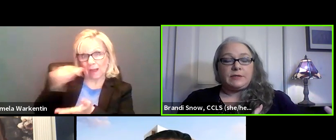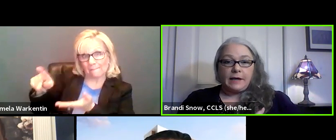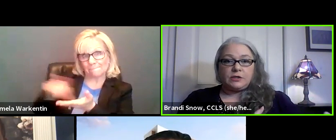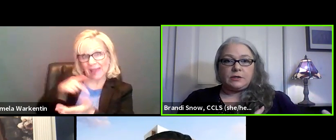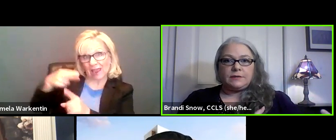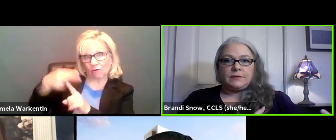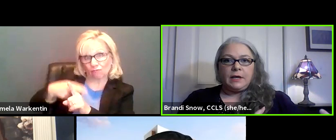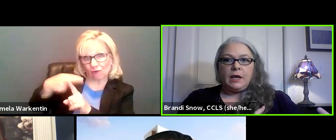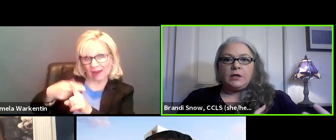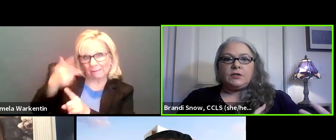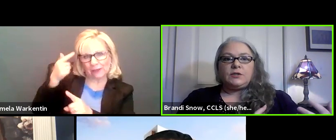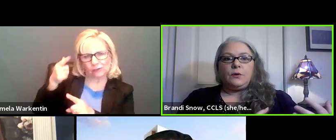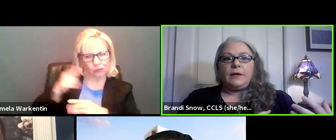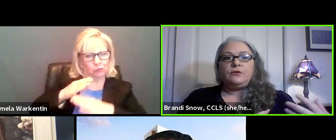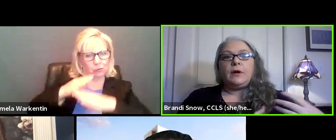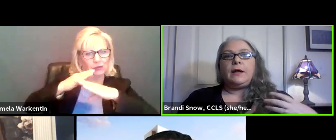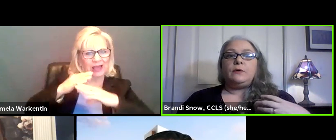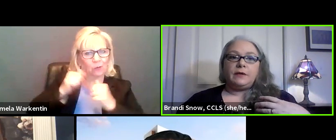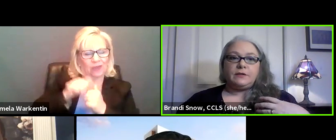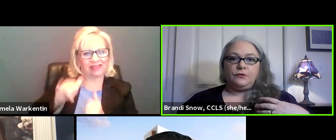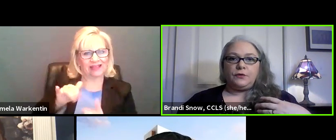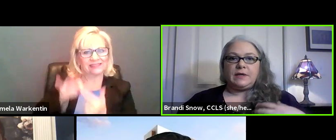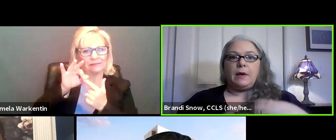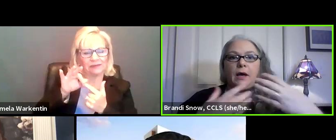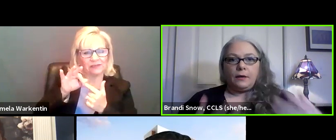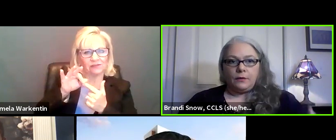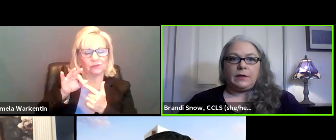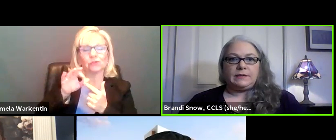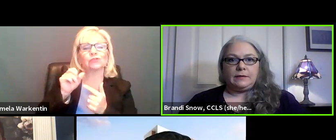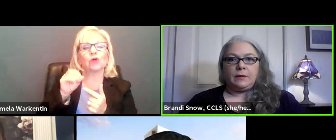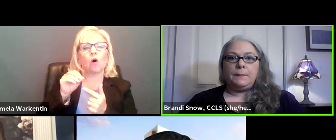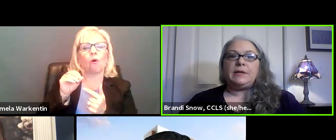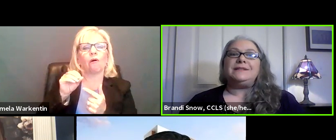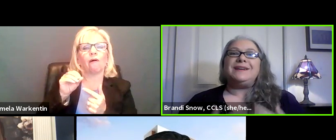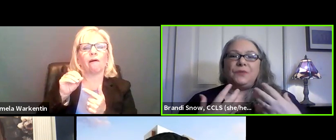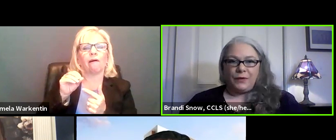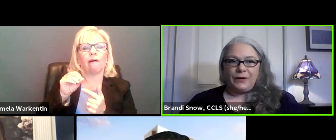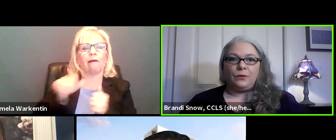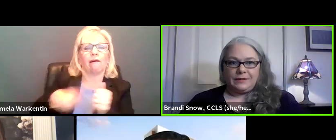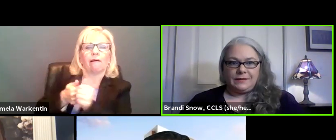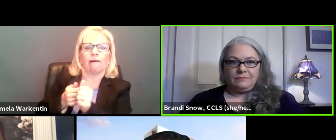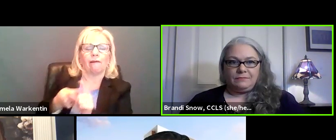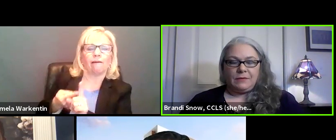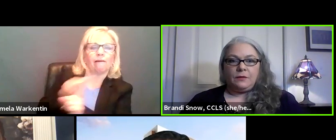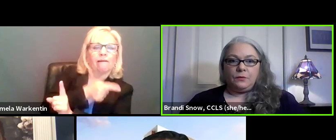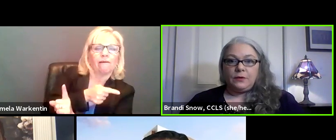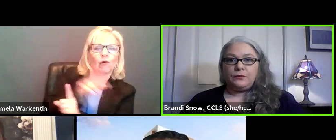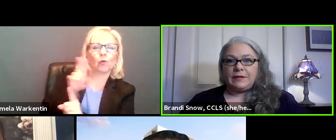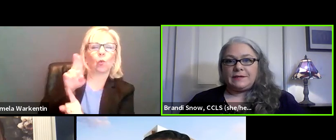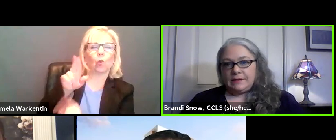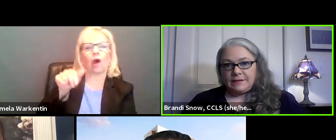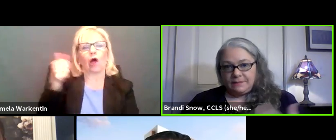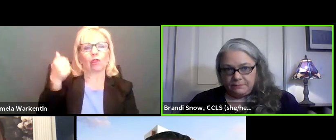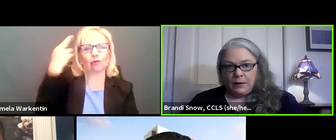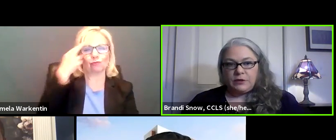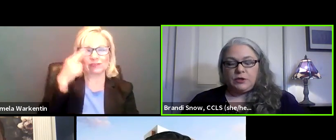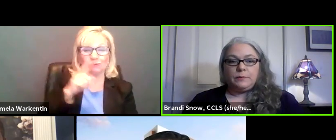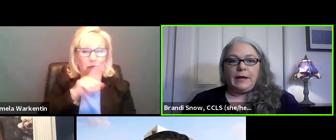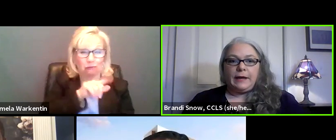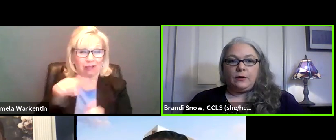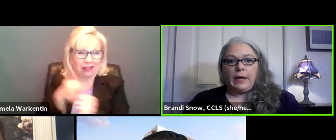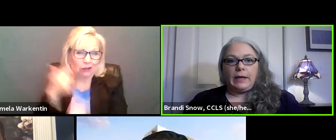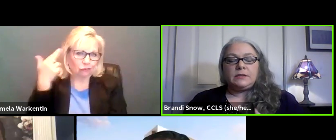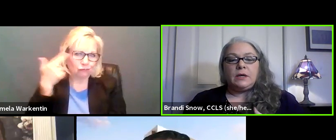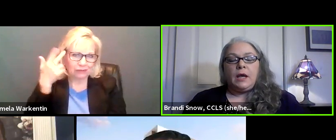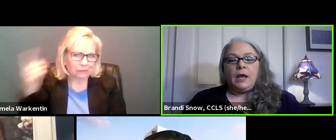these protections. So they try to evict you for some other reason, but it's not the real reason. The real reason is they wish you were